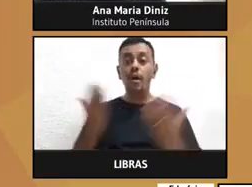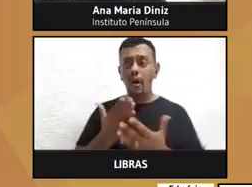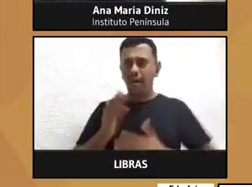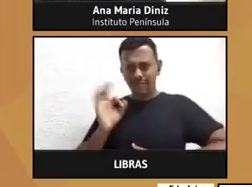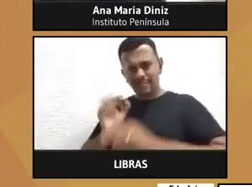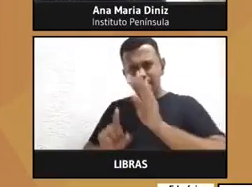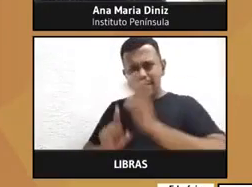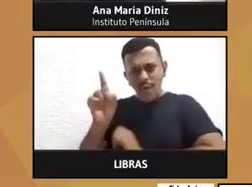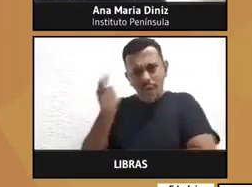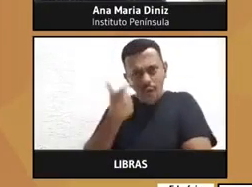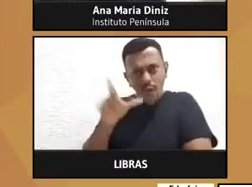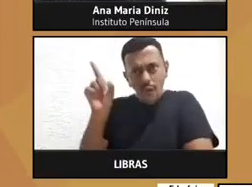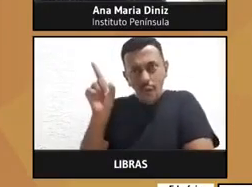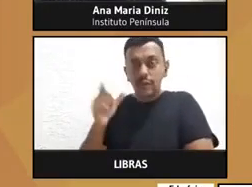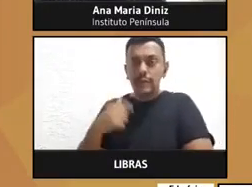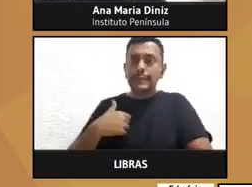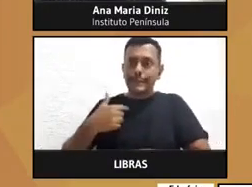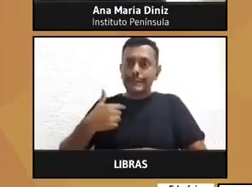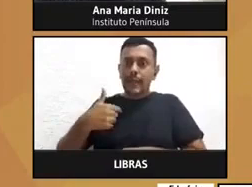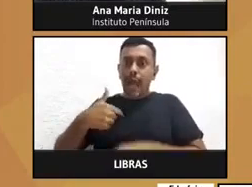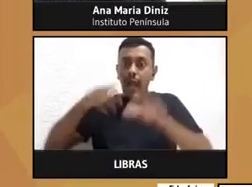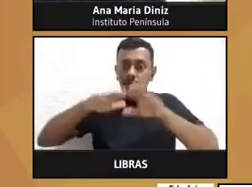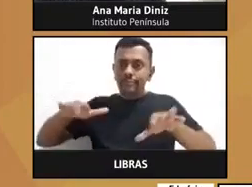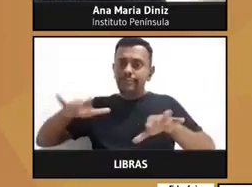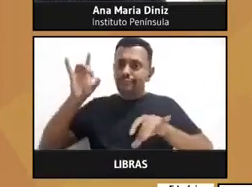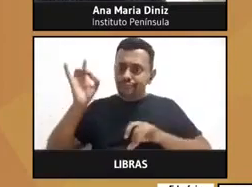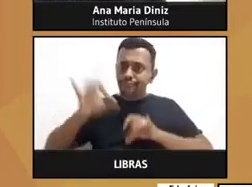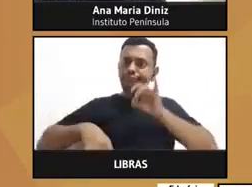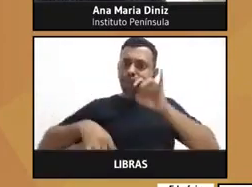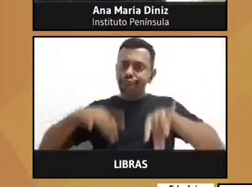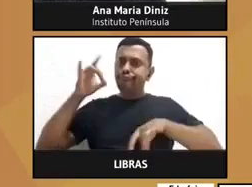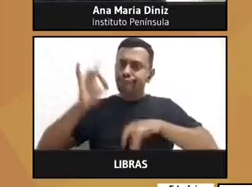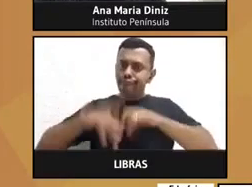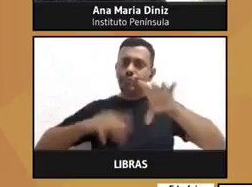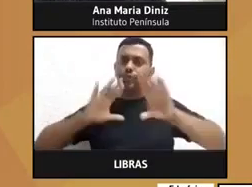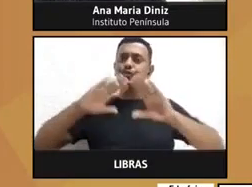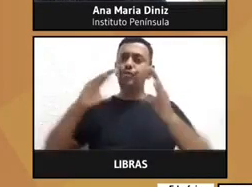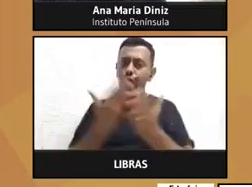Eu tenho trabalhado com algumas pessoas